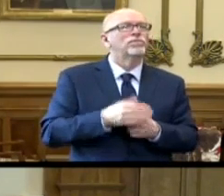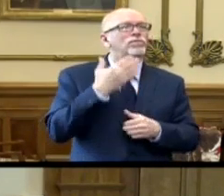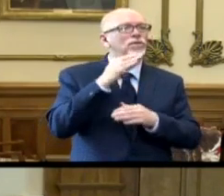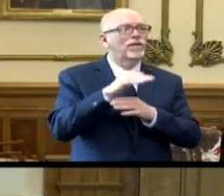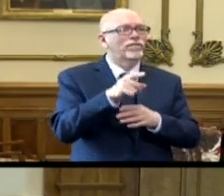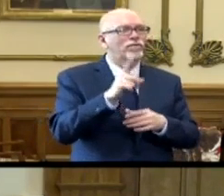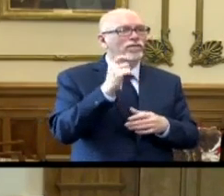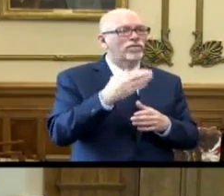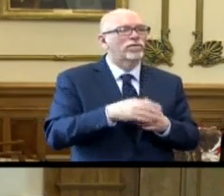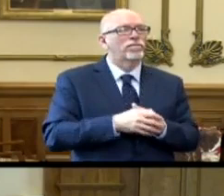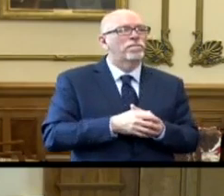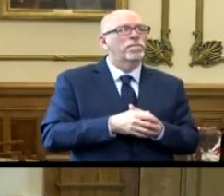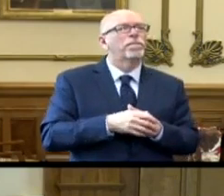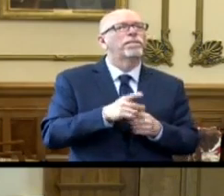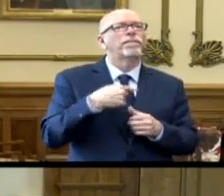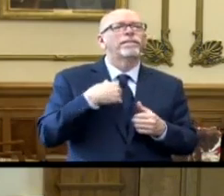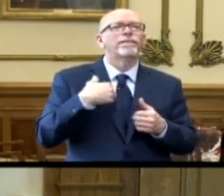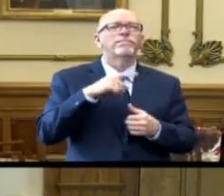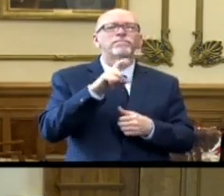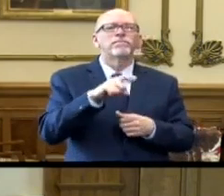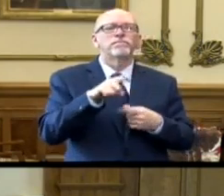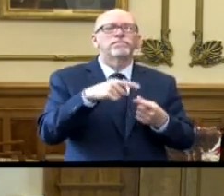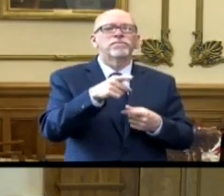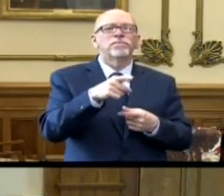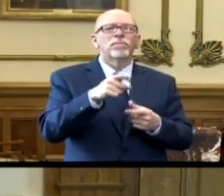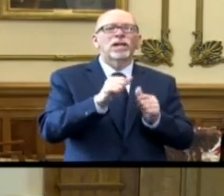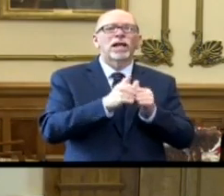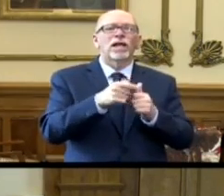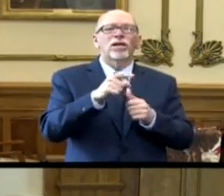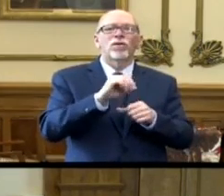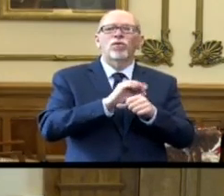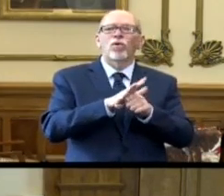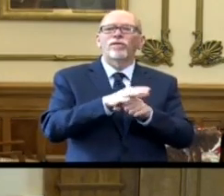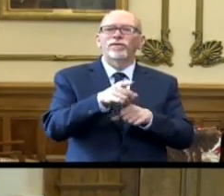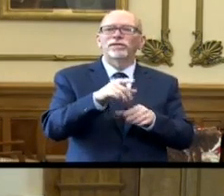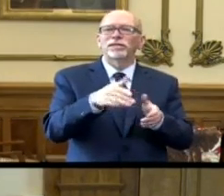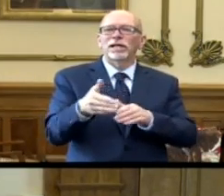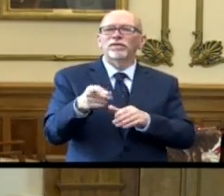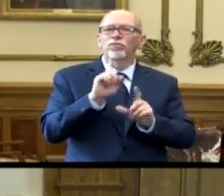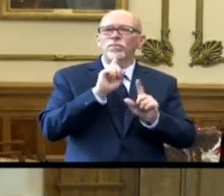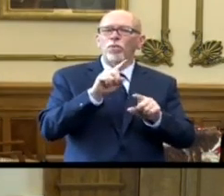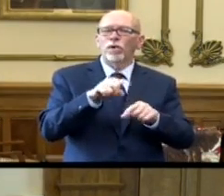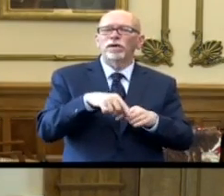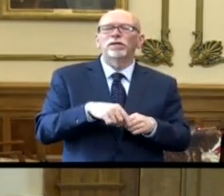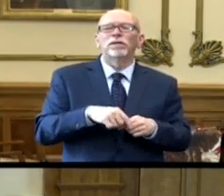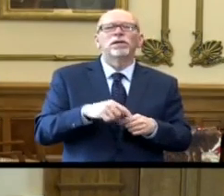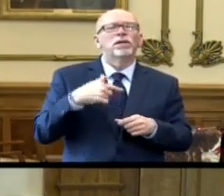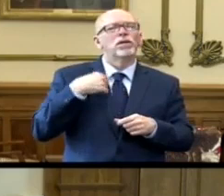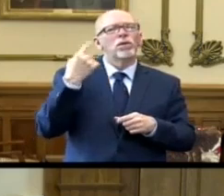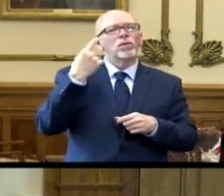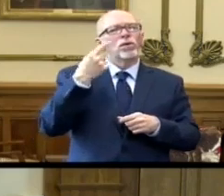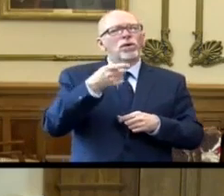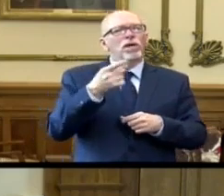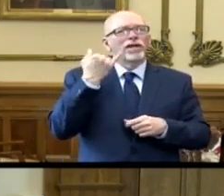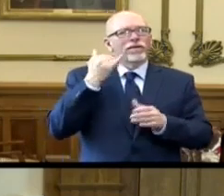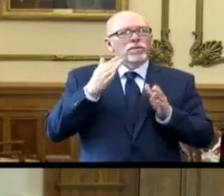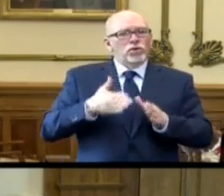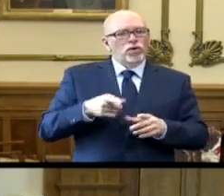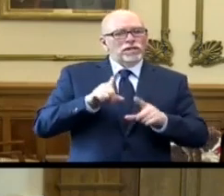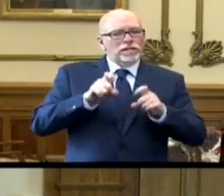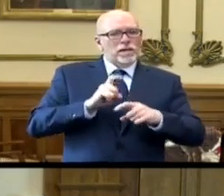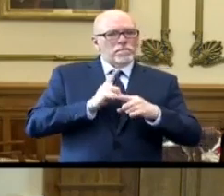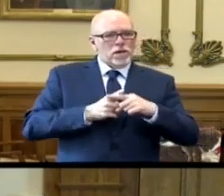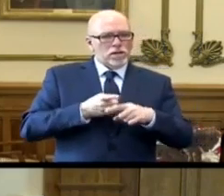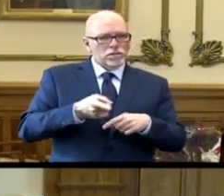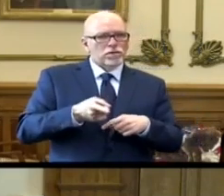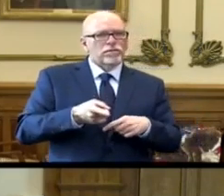Good afternoon, Governor. I had a question about the way that COVID-19 deaths are reported. I was wondering if a person had tested